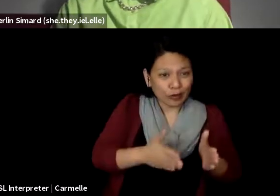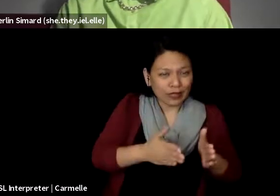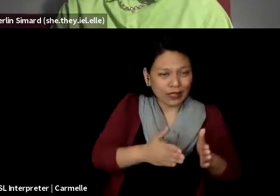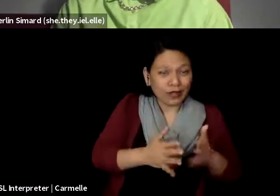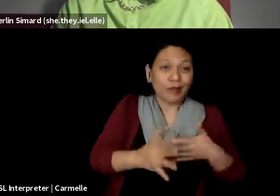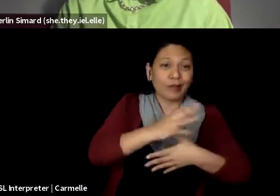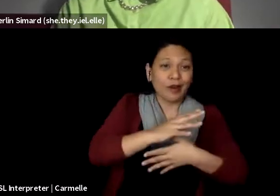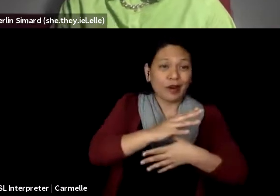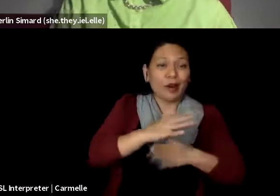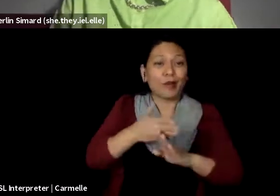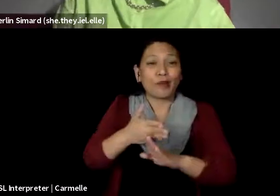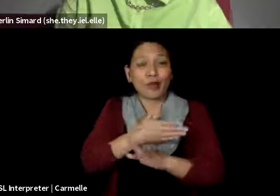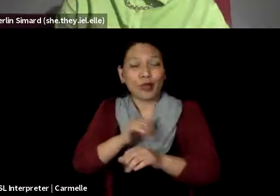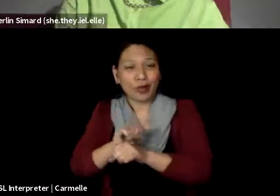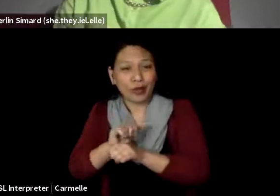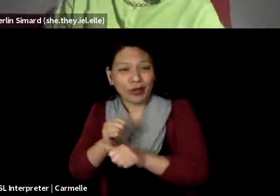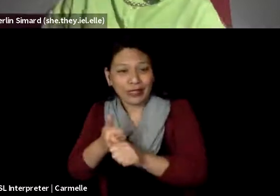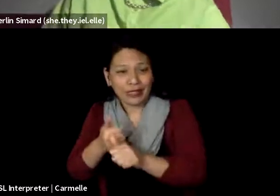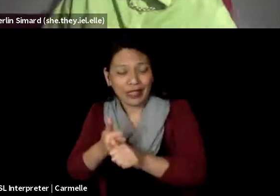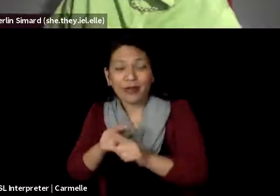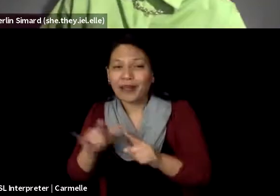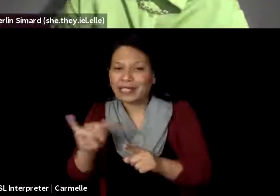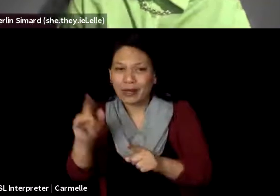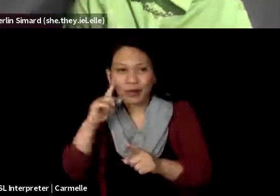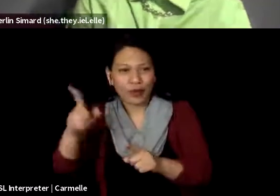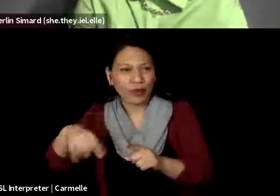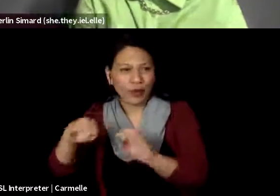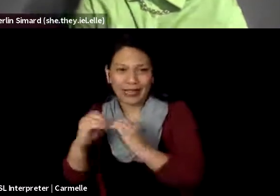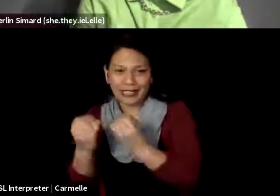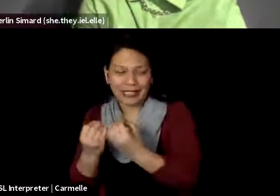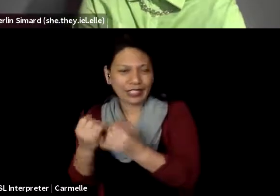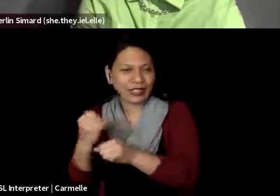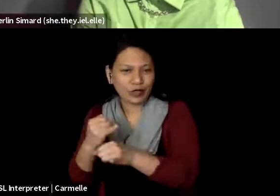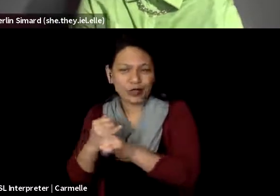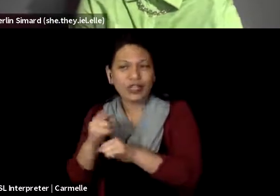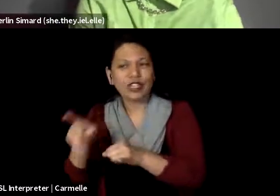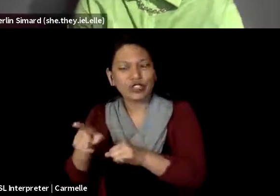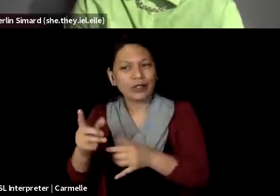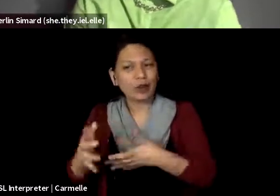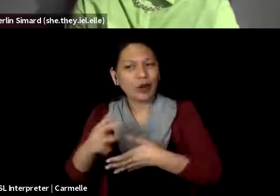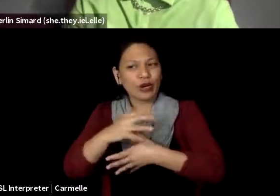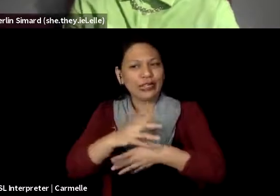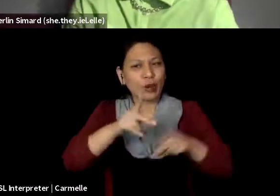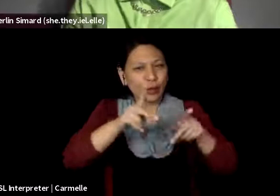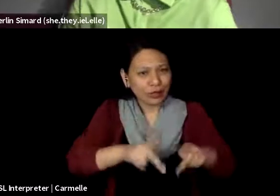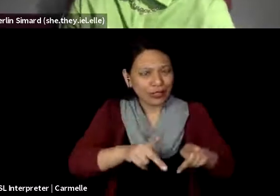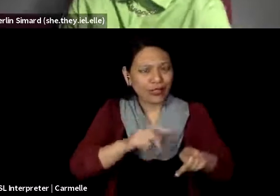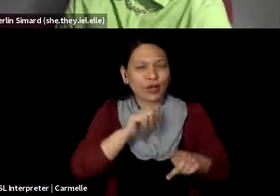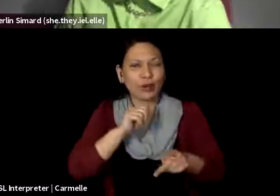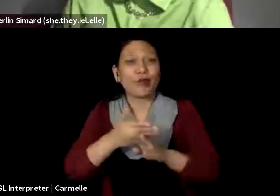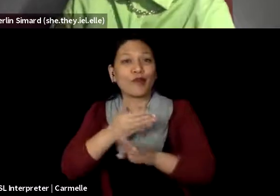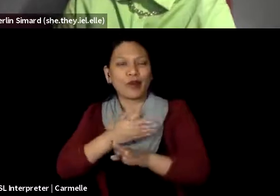an institutional setting, like put the artist that you're bringing into your institution before the institutional structures. Yeah. End of